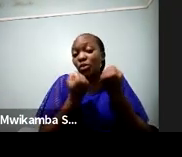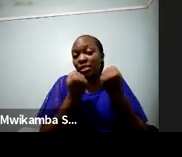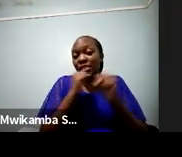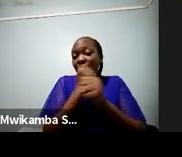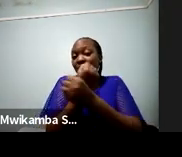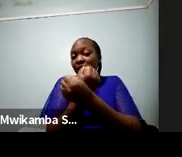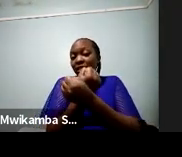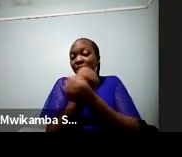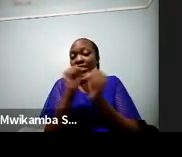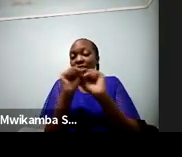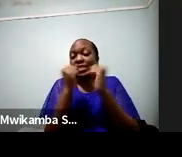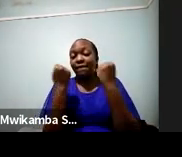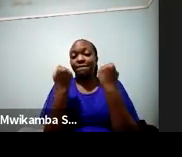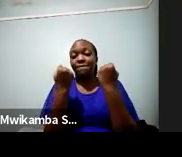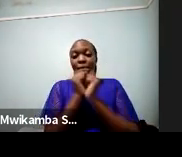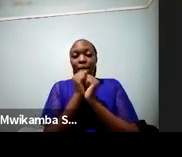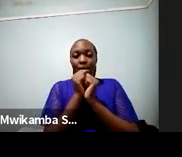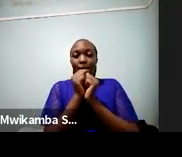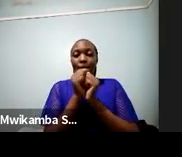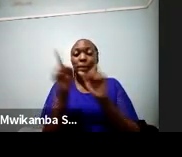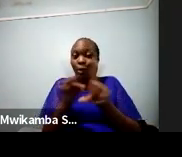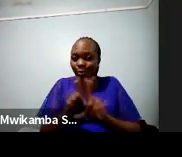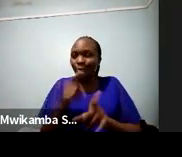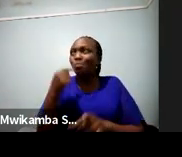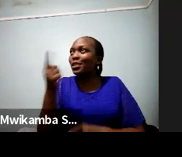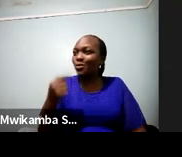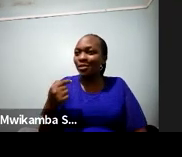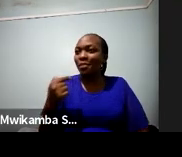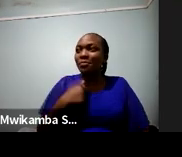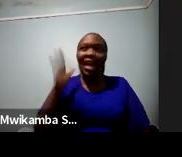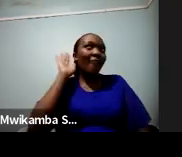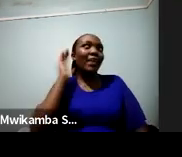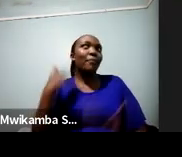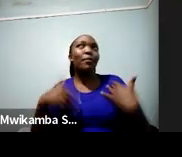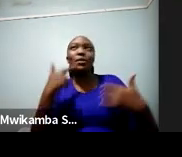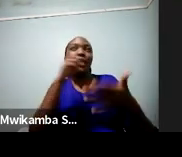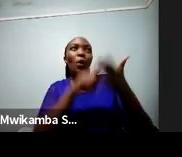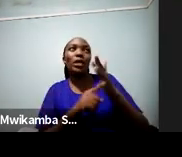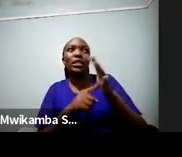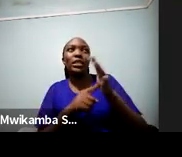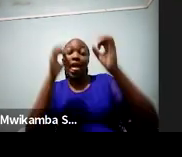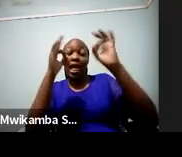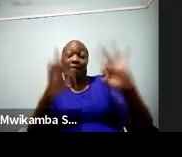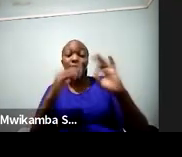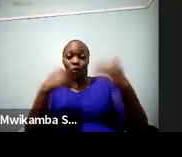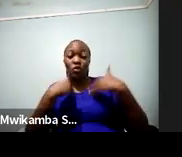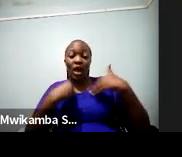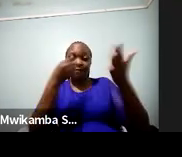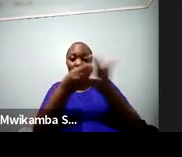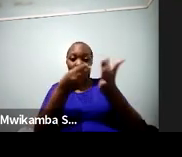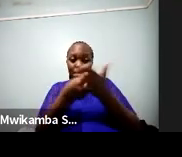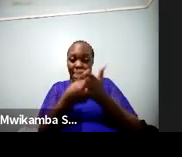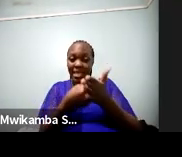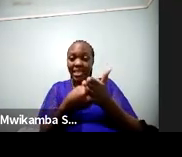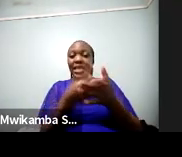is better. Those who have experienced that can share that at some point, but when you have money, you are lovable. When you are